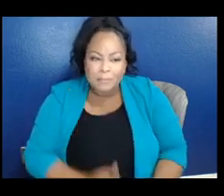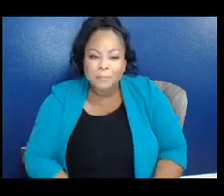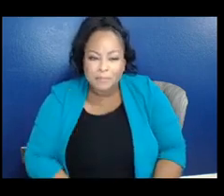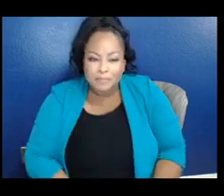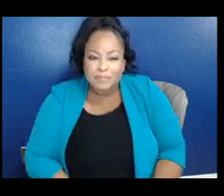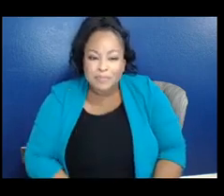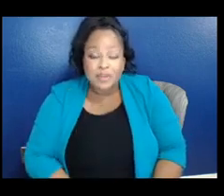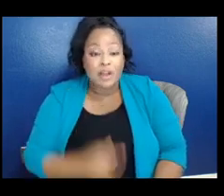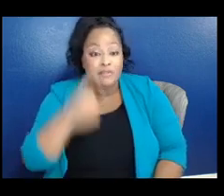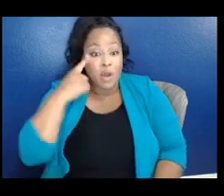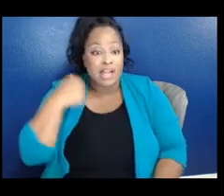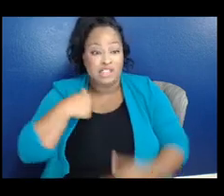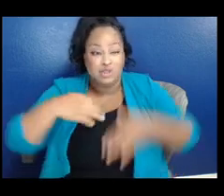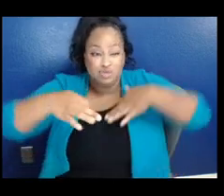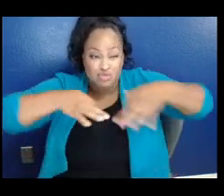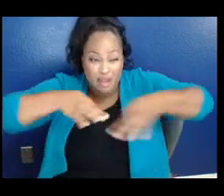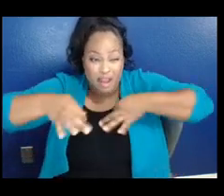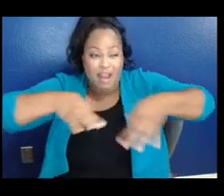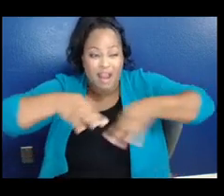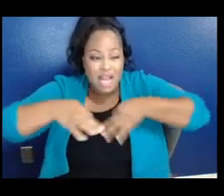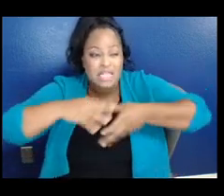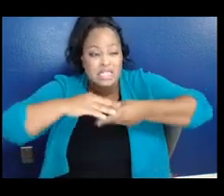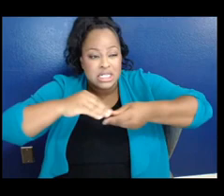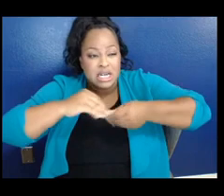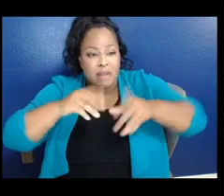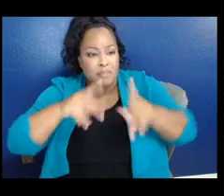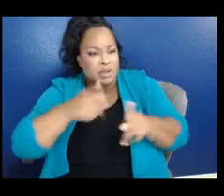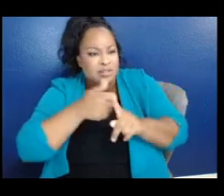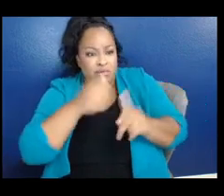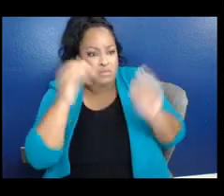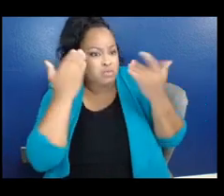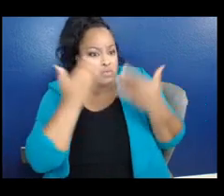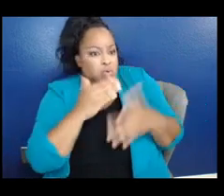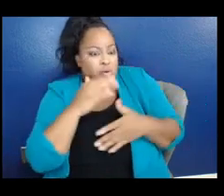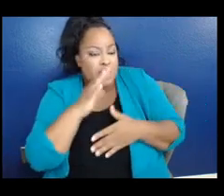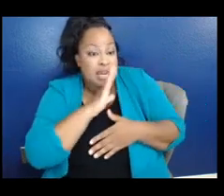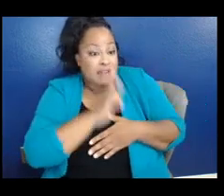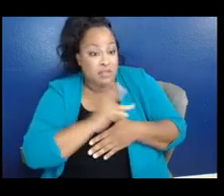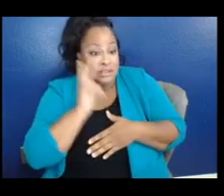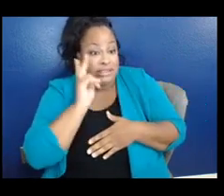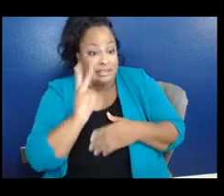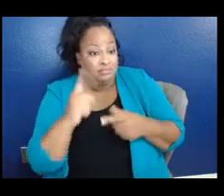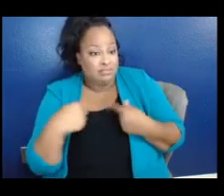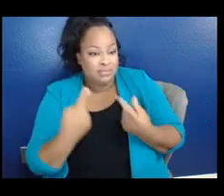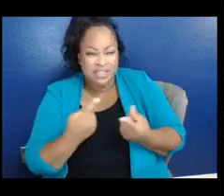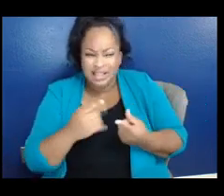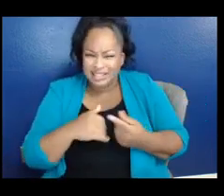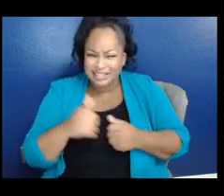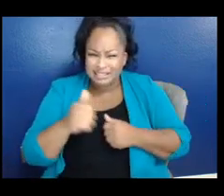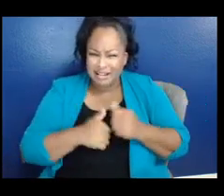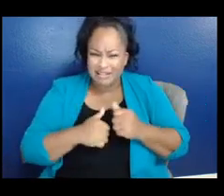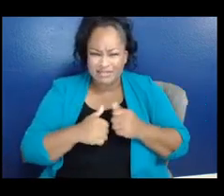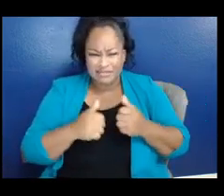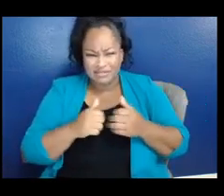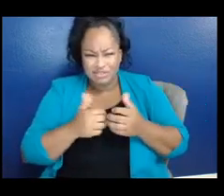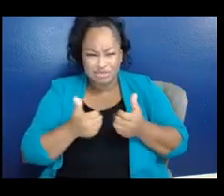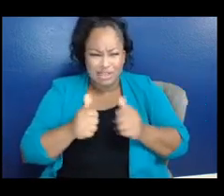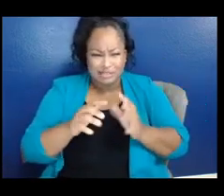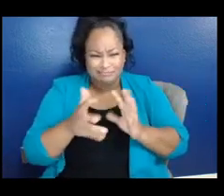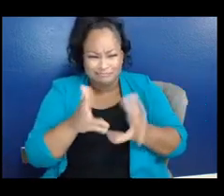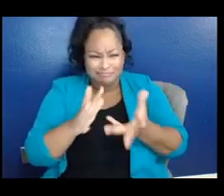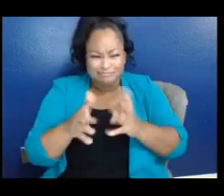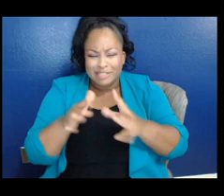like. So for us to describe it to someone who doesn't have fibroids or has never seen it, it's tough to